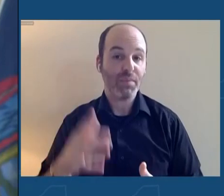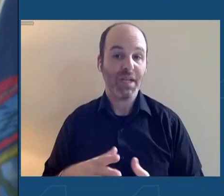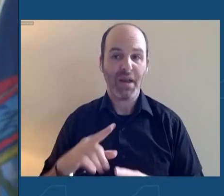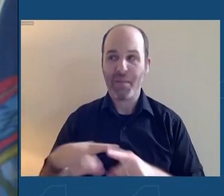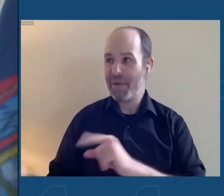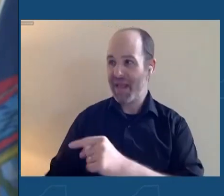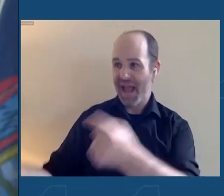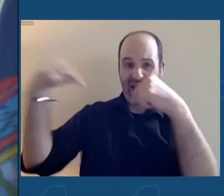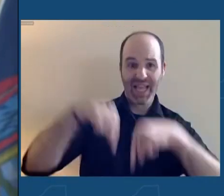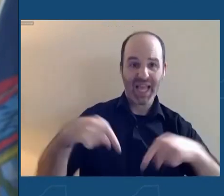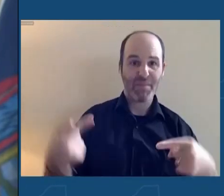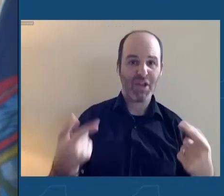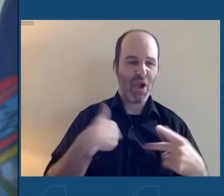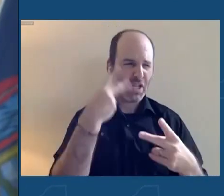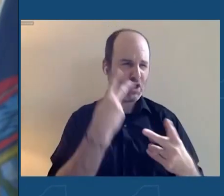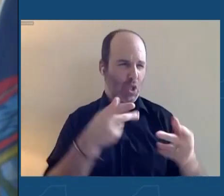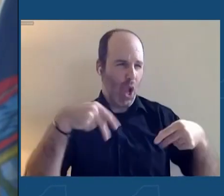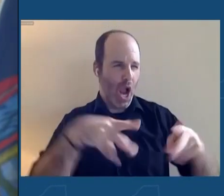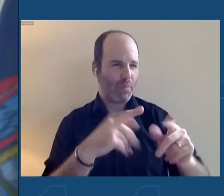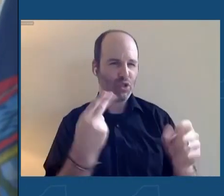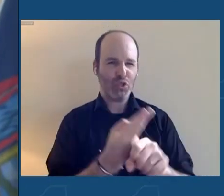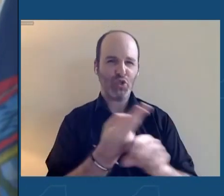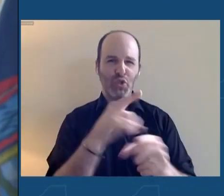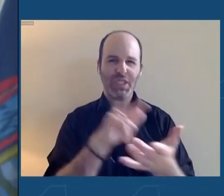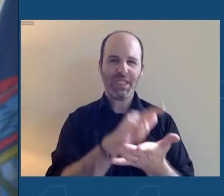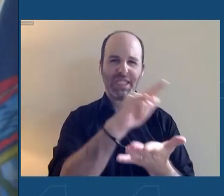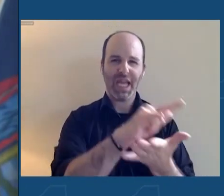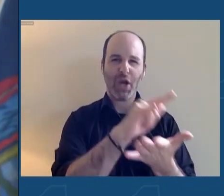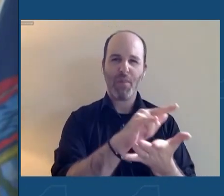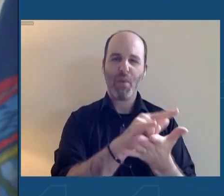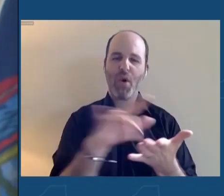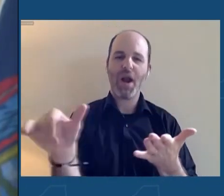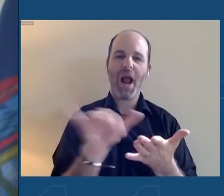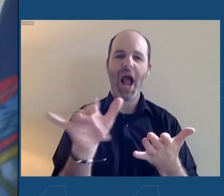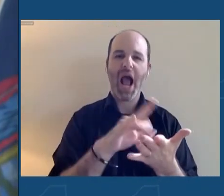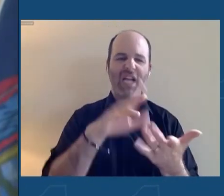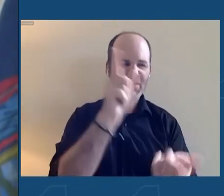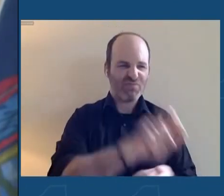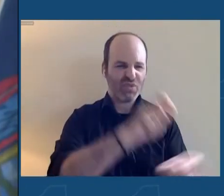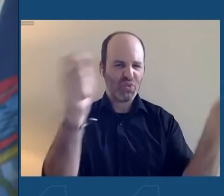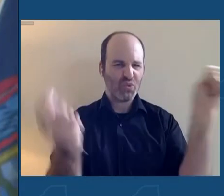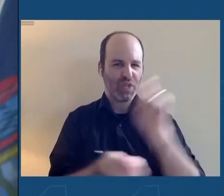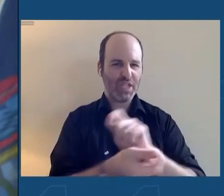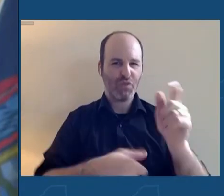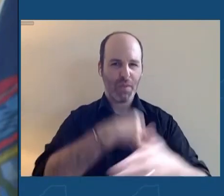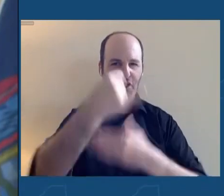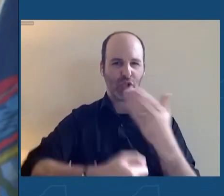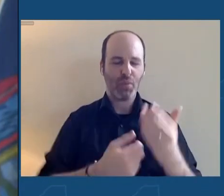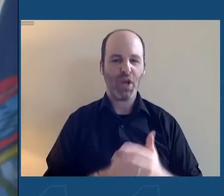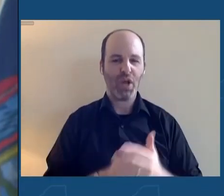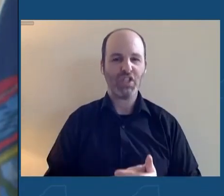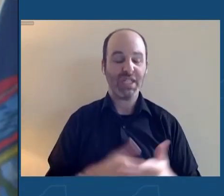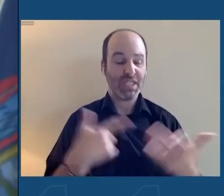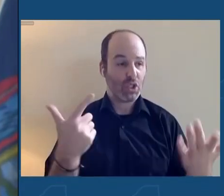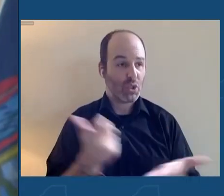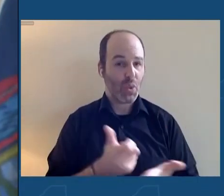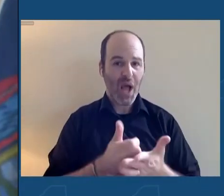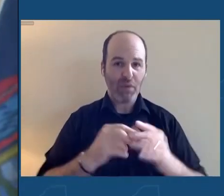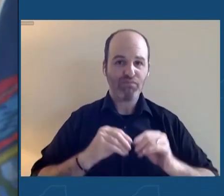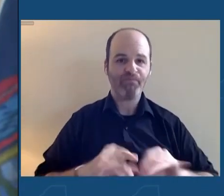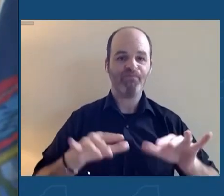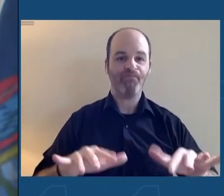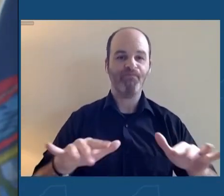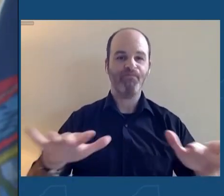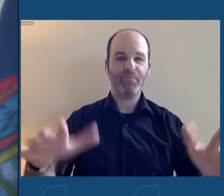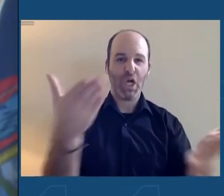opportunity to use this airport as a transformational project to help spur and promote economic